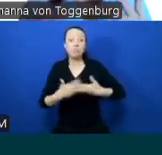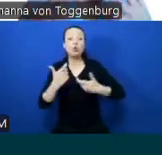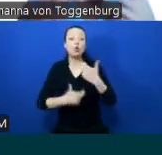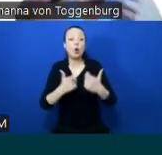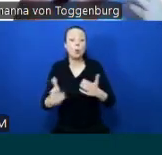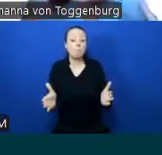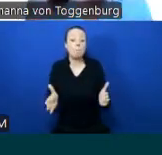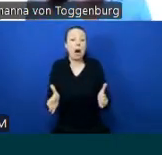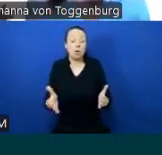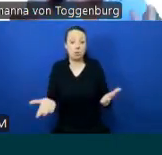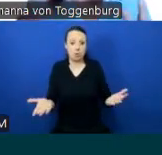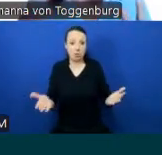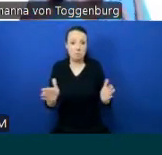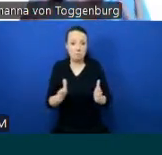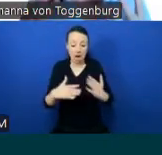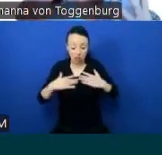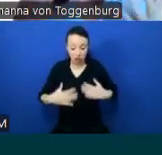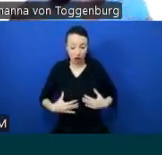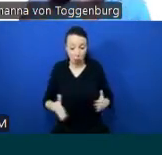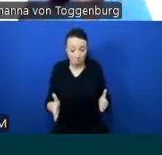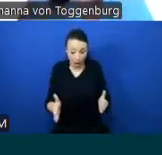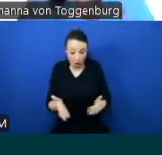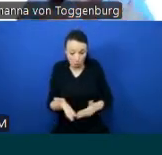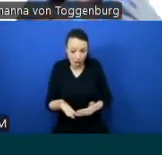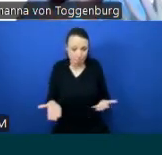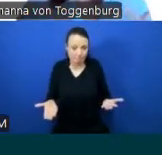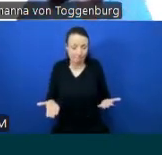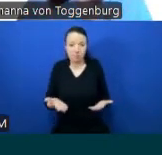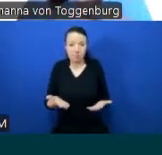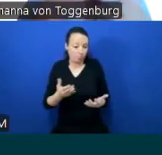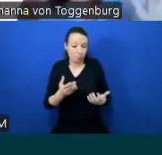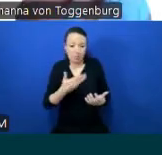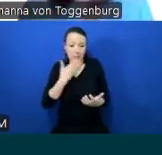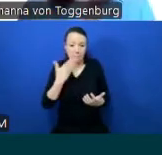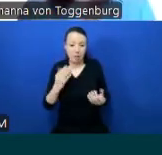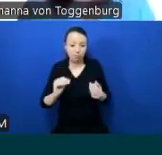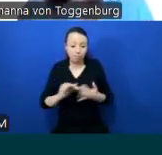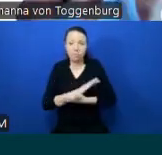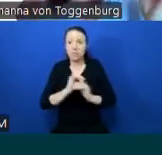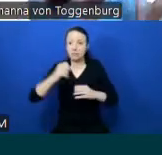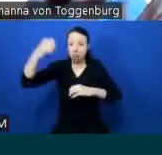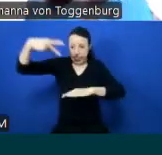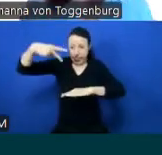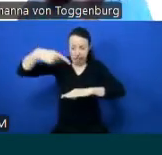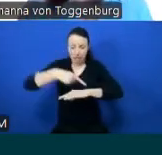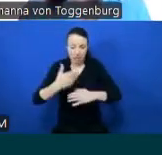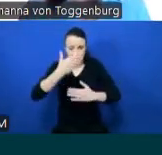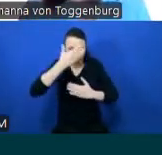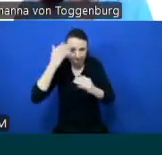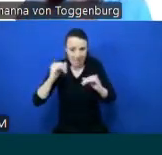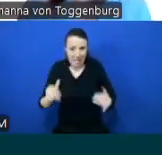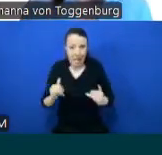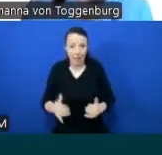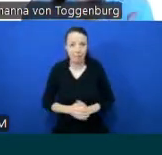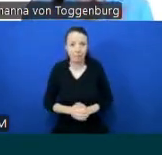able to cope with such heat. So putting cold water compresses and